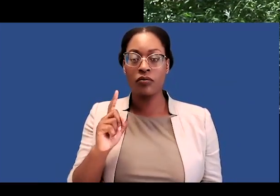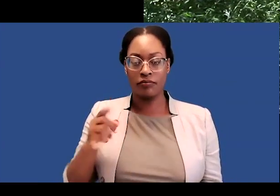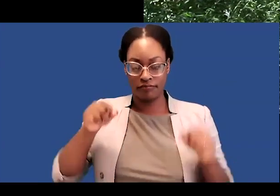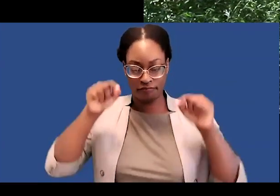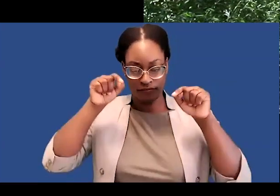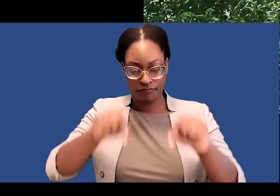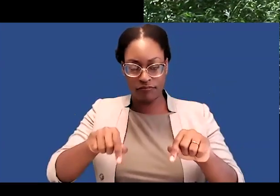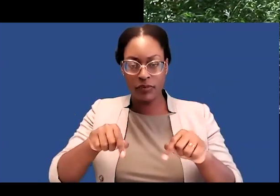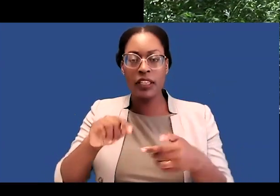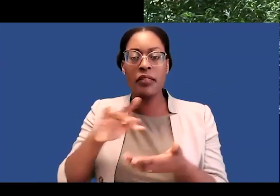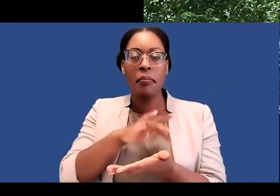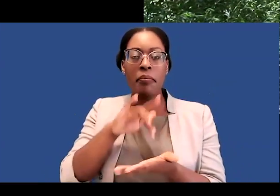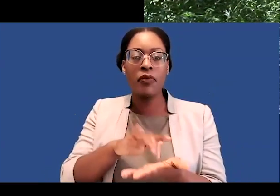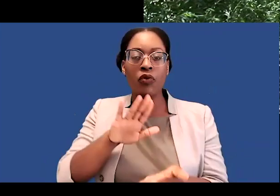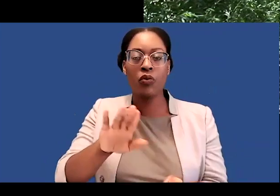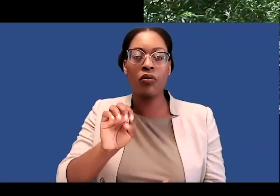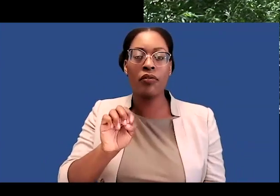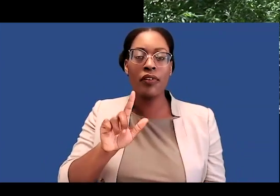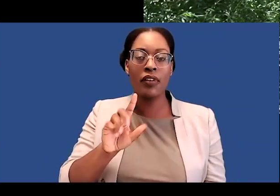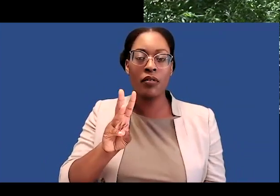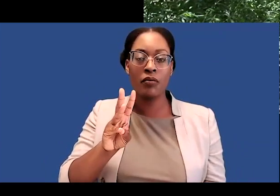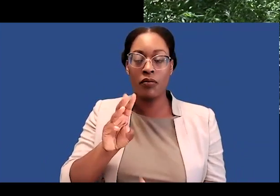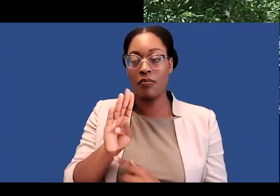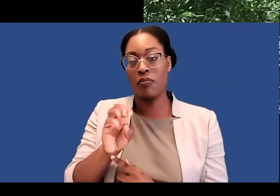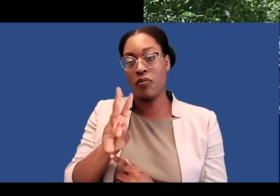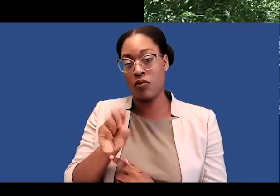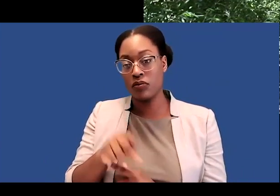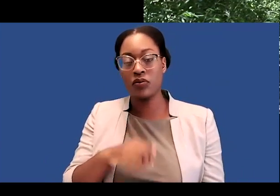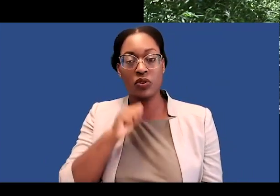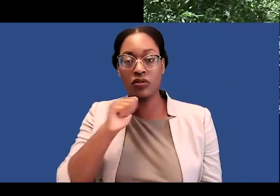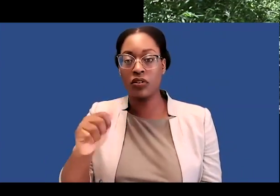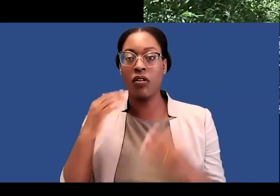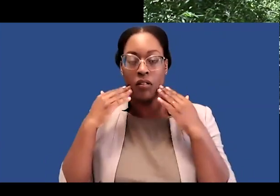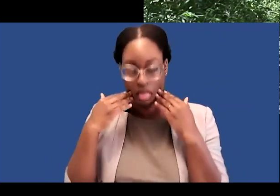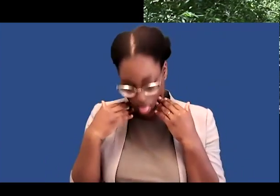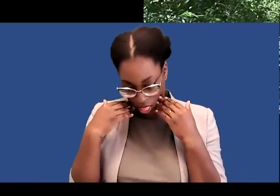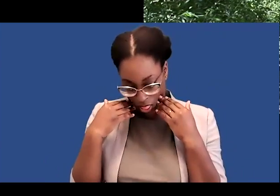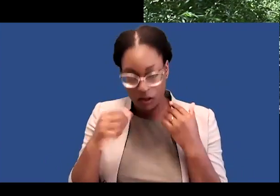here. So don't rest the head, don't look straight back towards the feet.